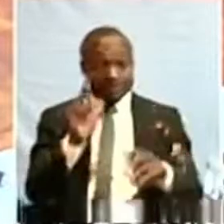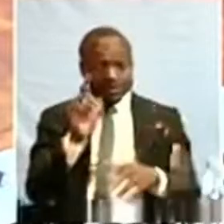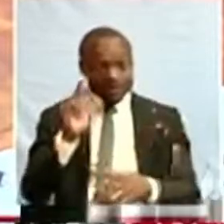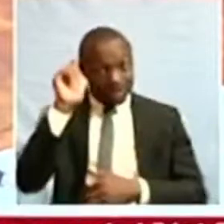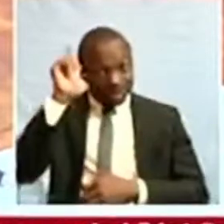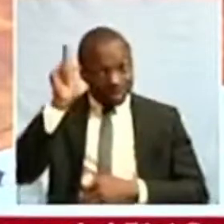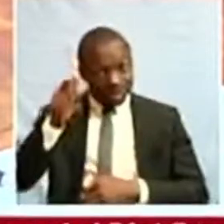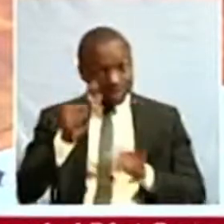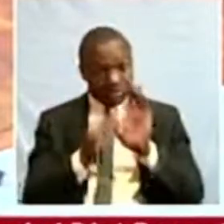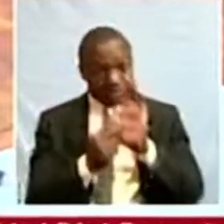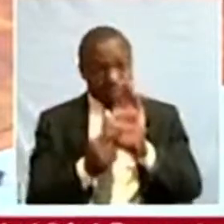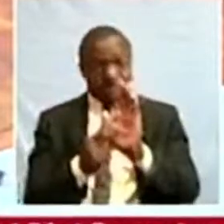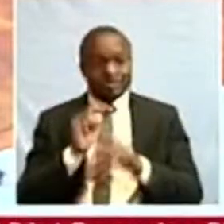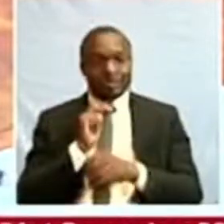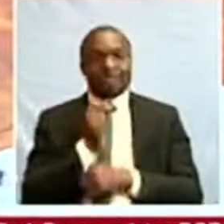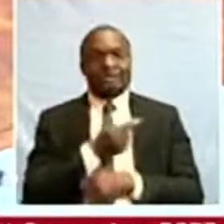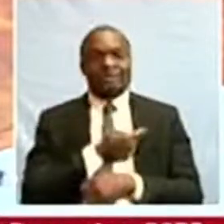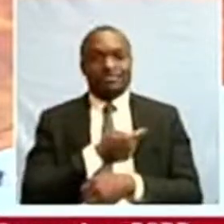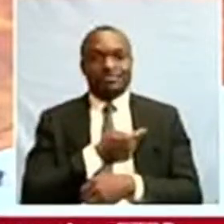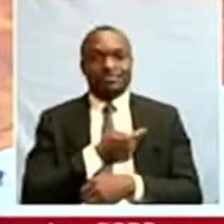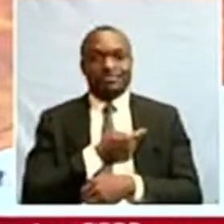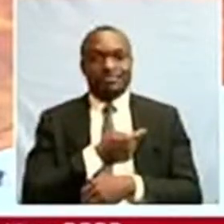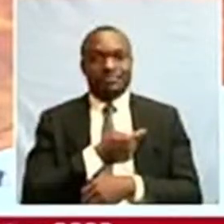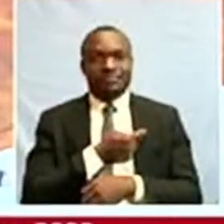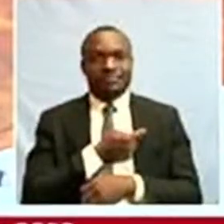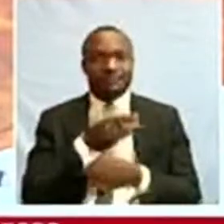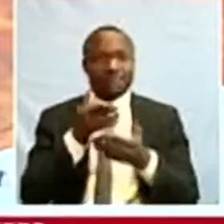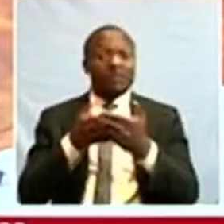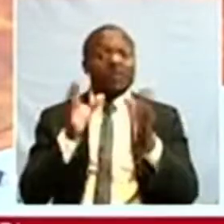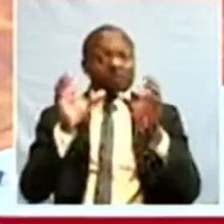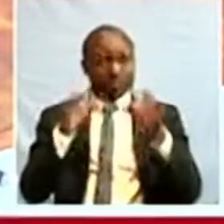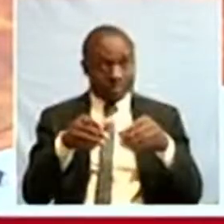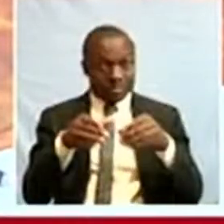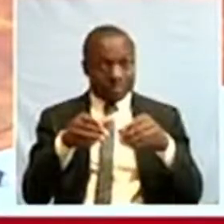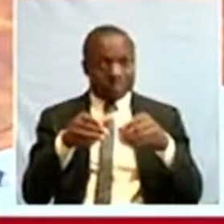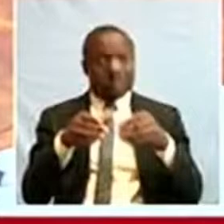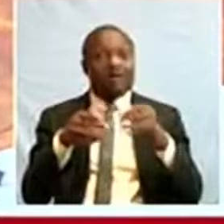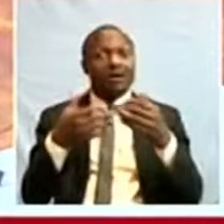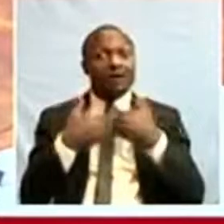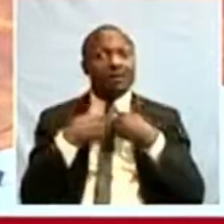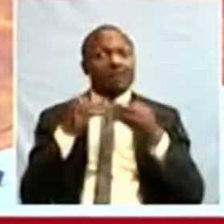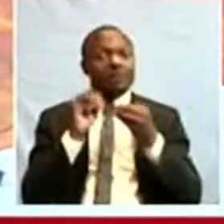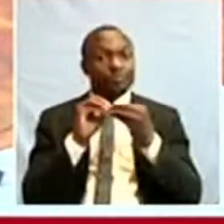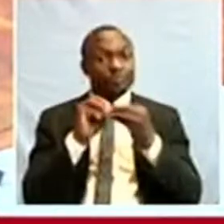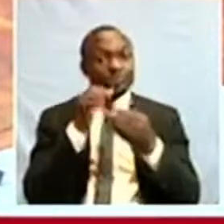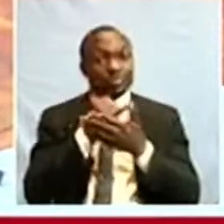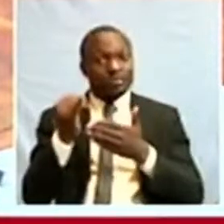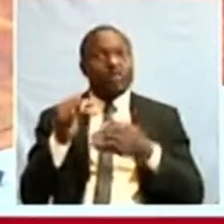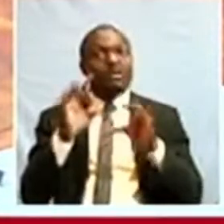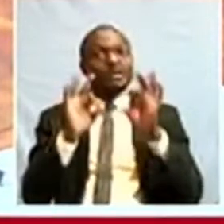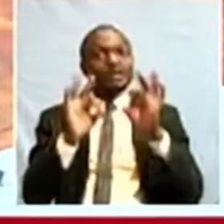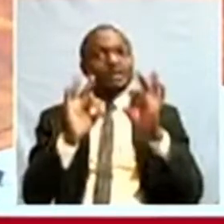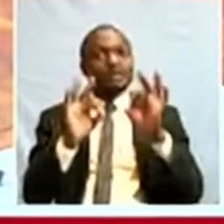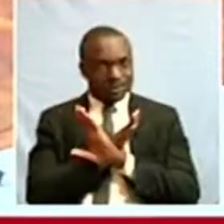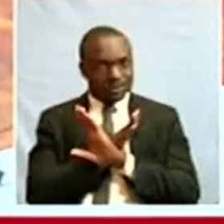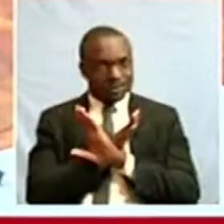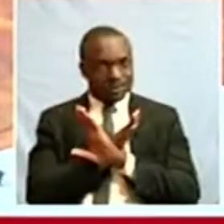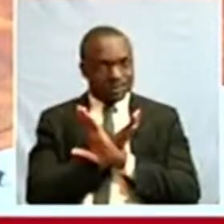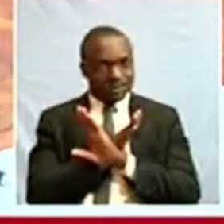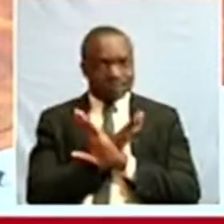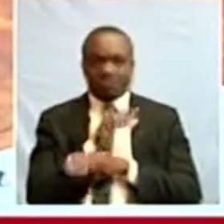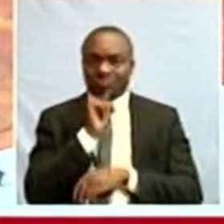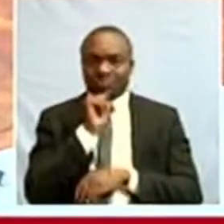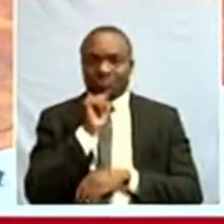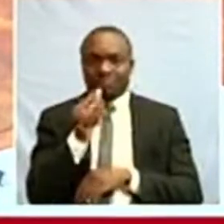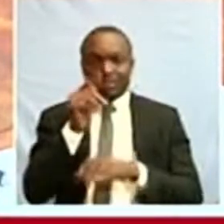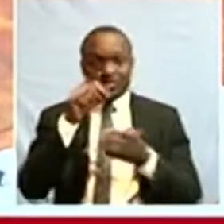later to demonstrate for us. This committee we have had a lot of issues with is Smart Zambia, and we don't